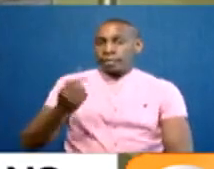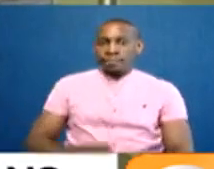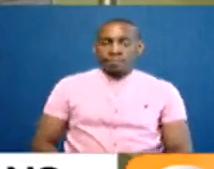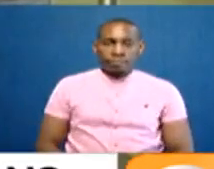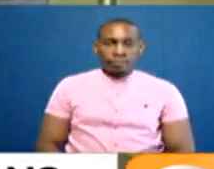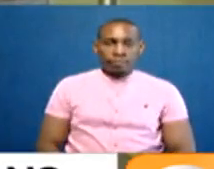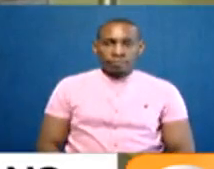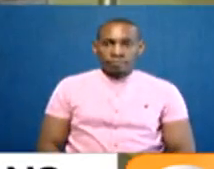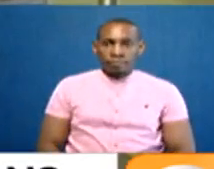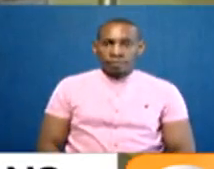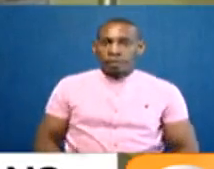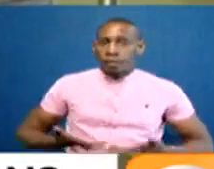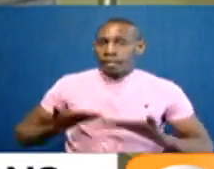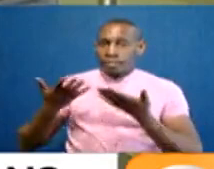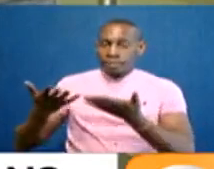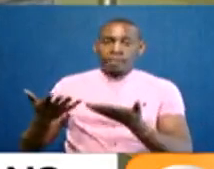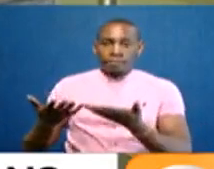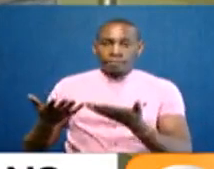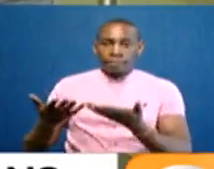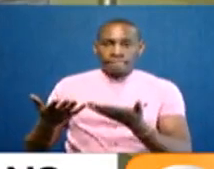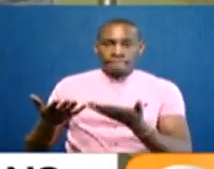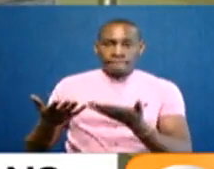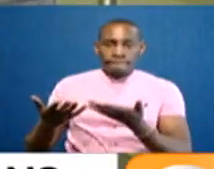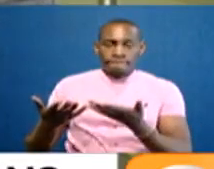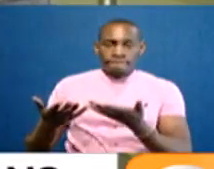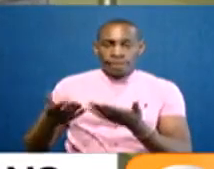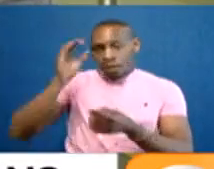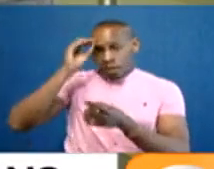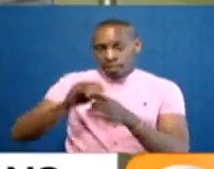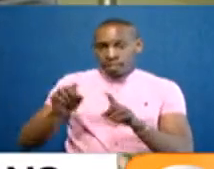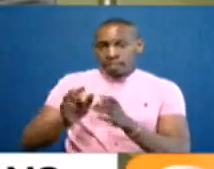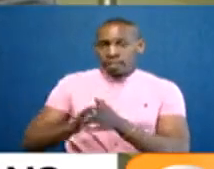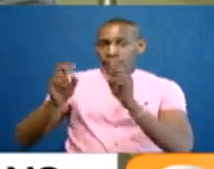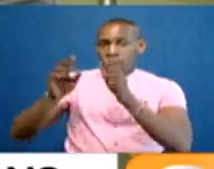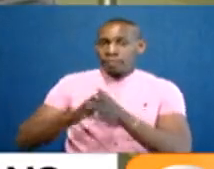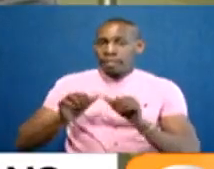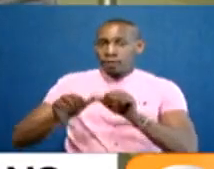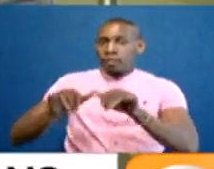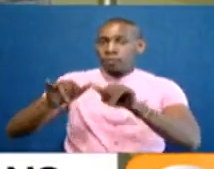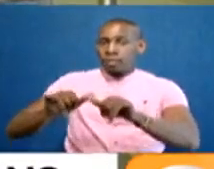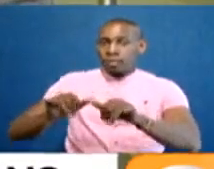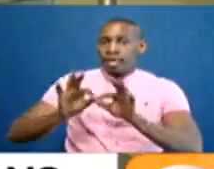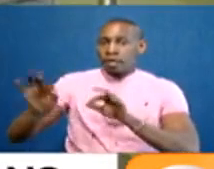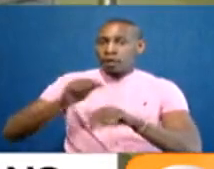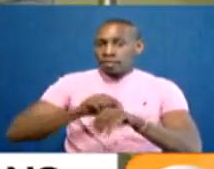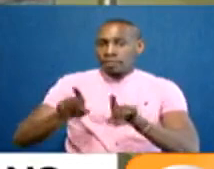coming and expressing and holding these tough objectives. And in some cases, some of that content stays up for quite a while, mm-hmm.